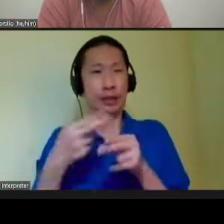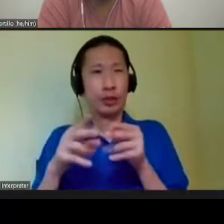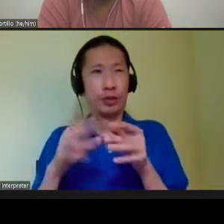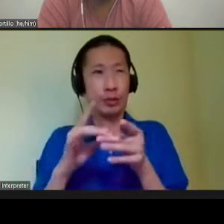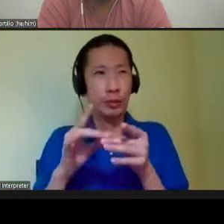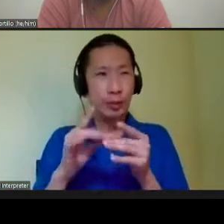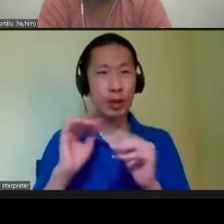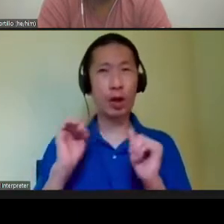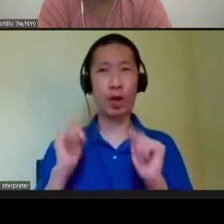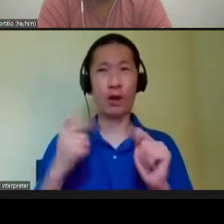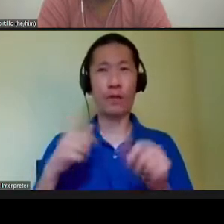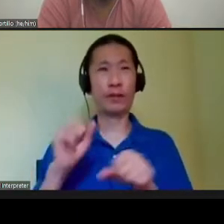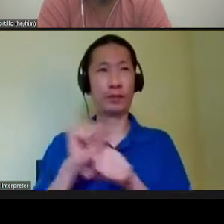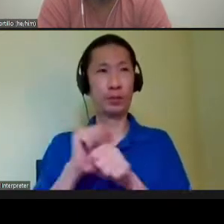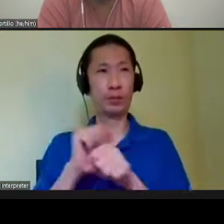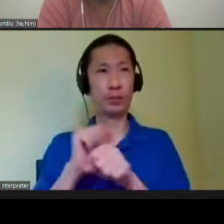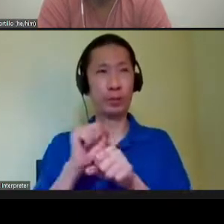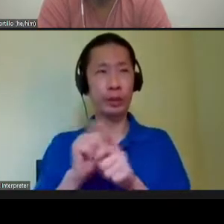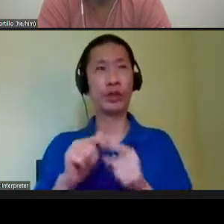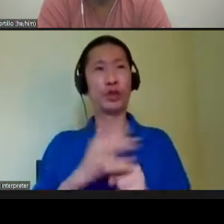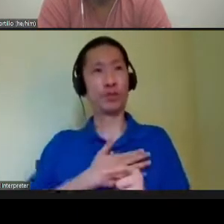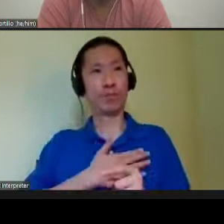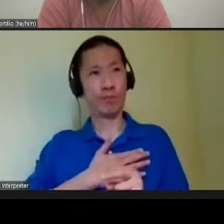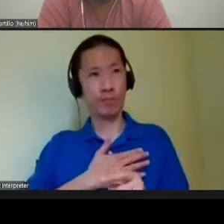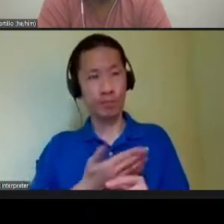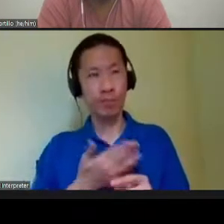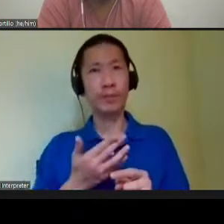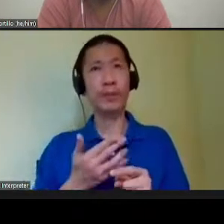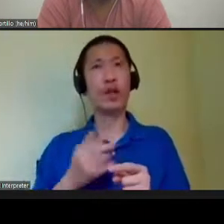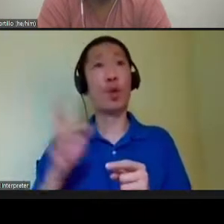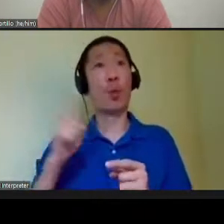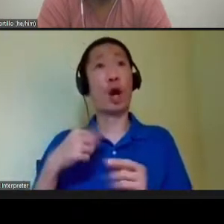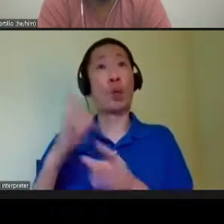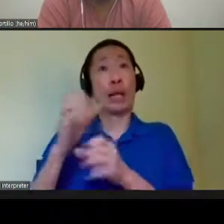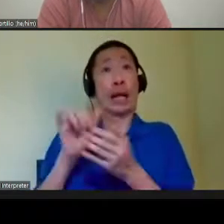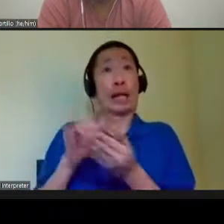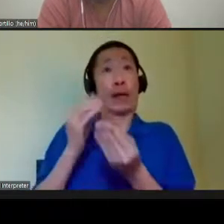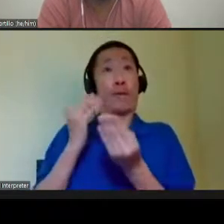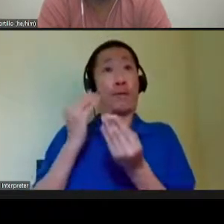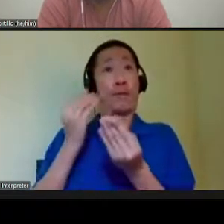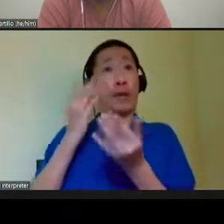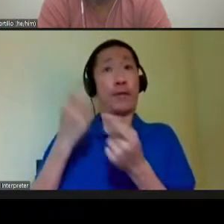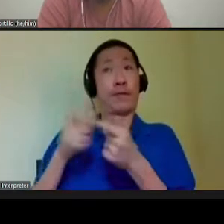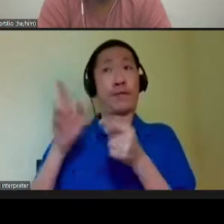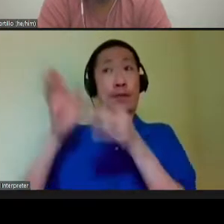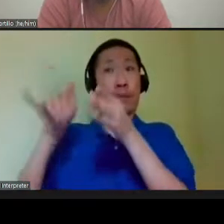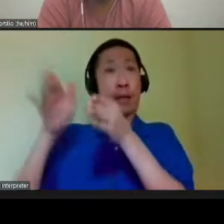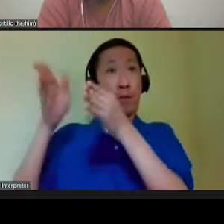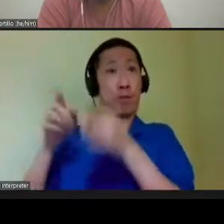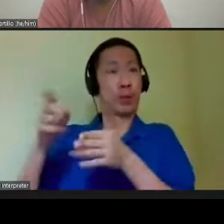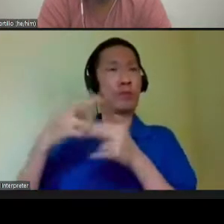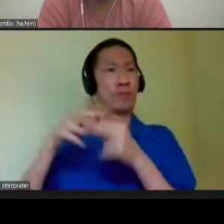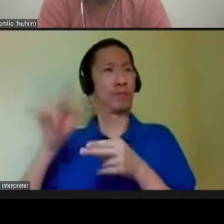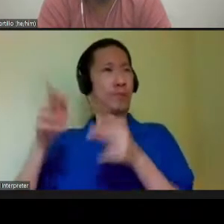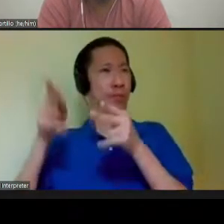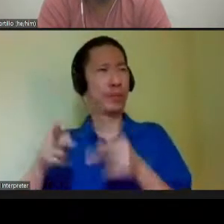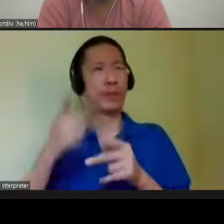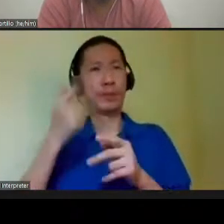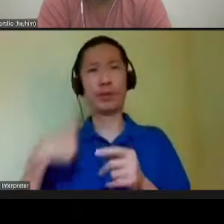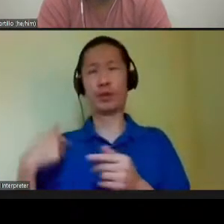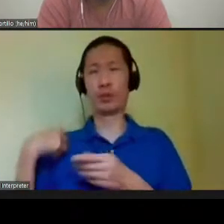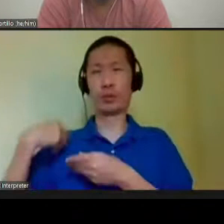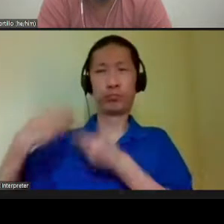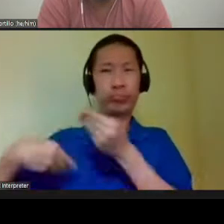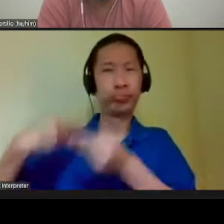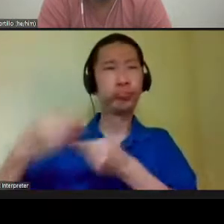all practicing sort of acknowledging the source of where this information is coming from, because we are all, you know, coming from a long